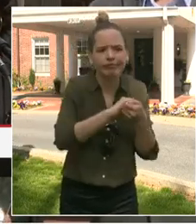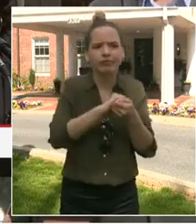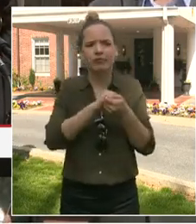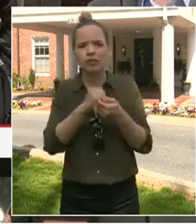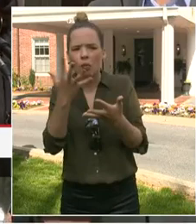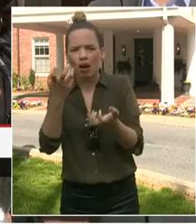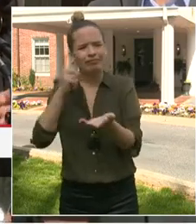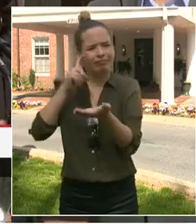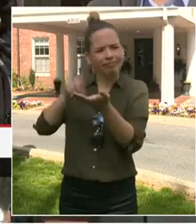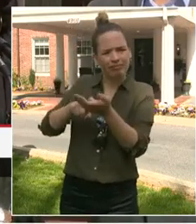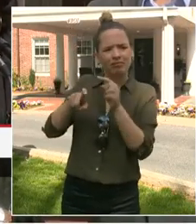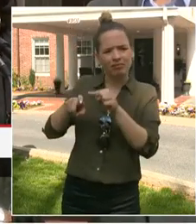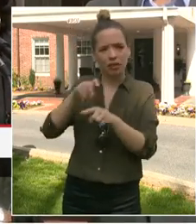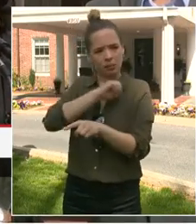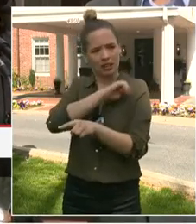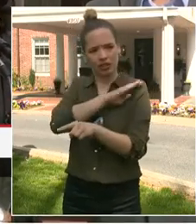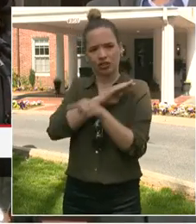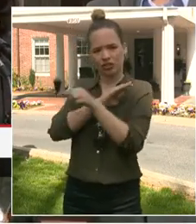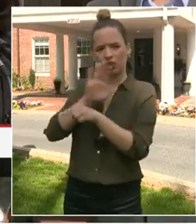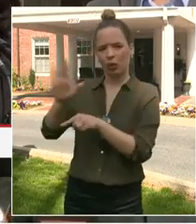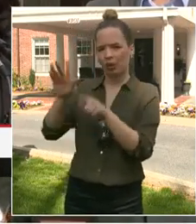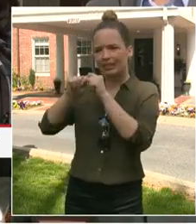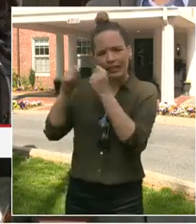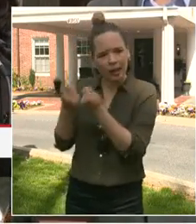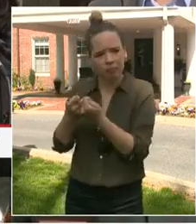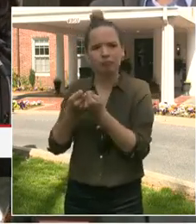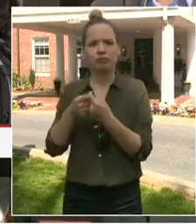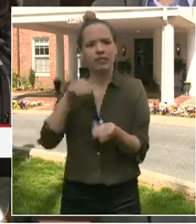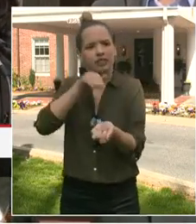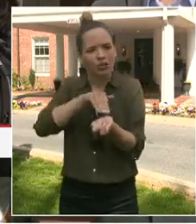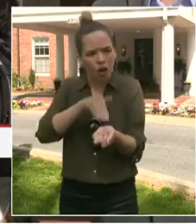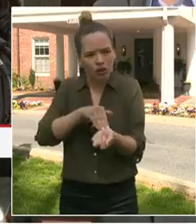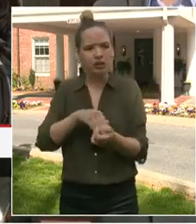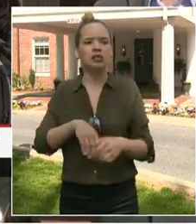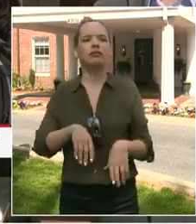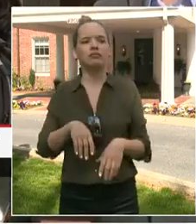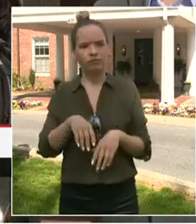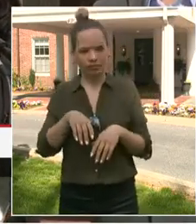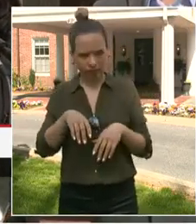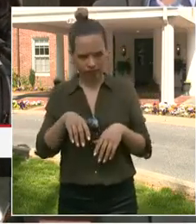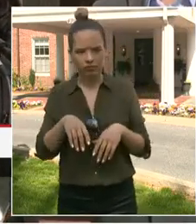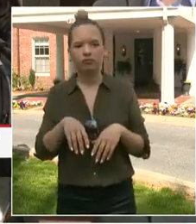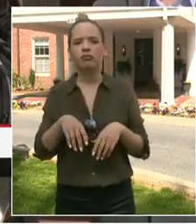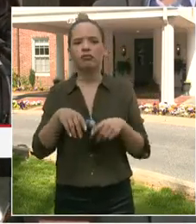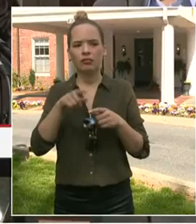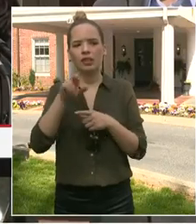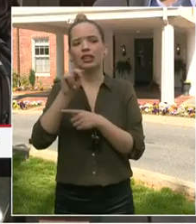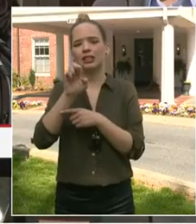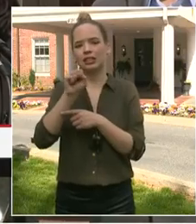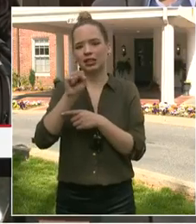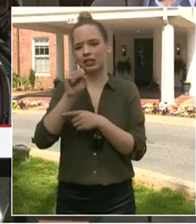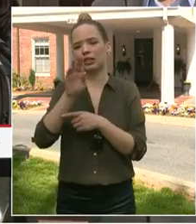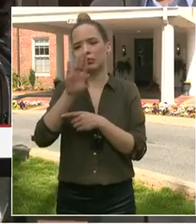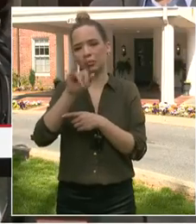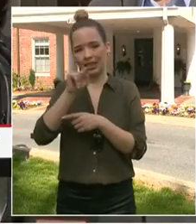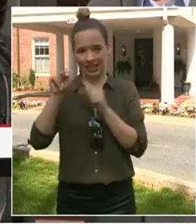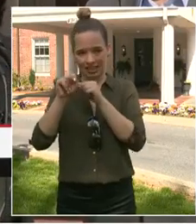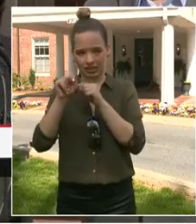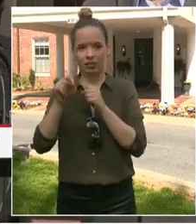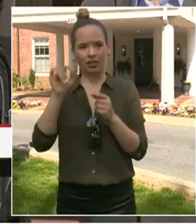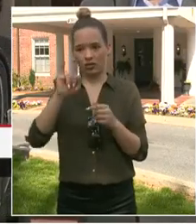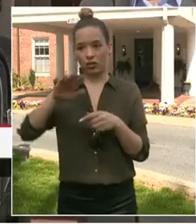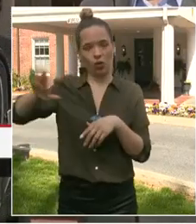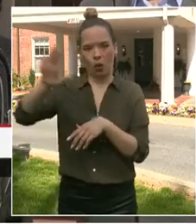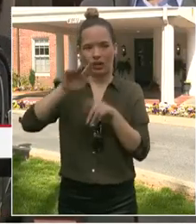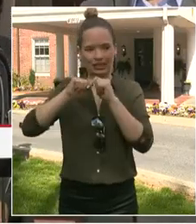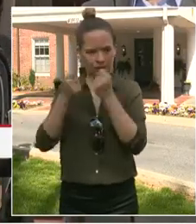her team, Dr. Nesbitt, the Department of Health, and everything they do to continually keep Washington's seniors